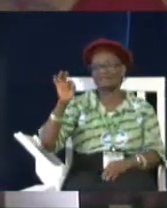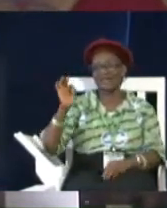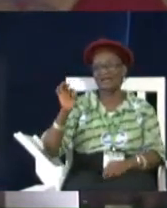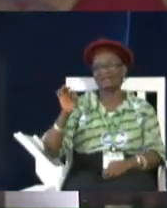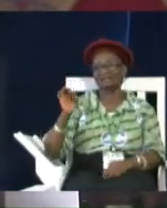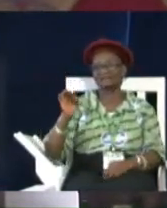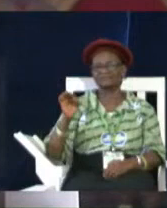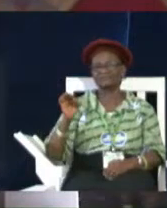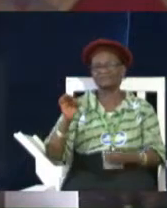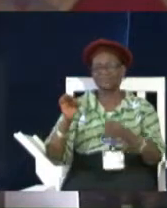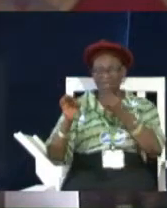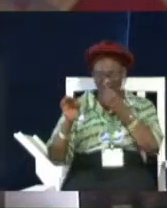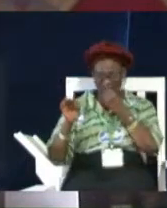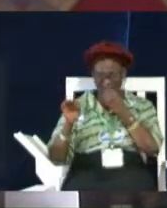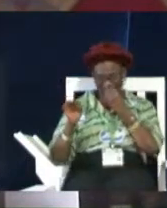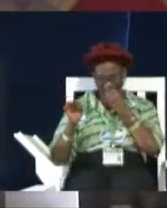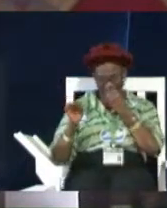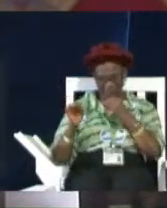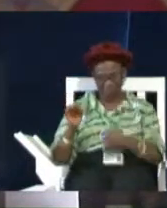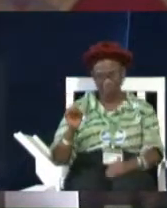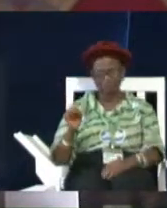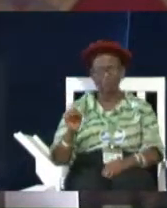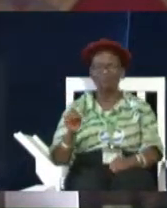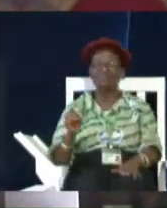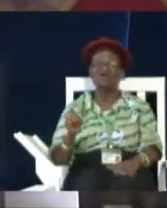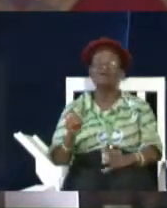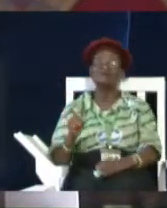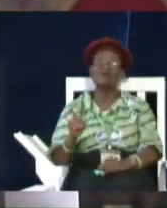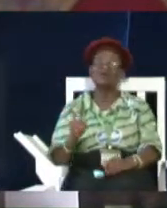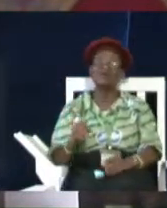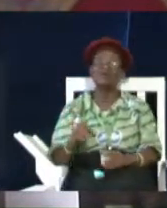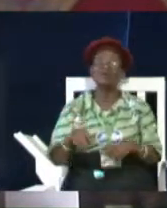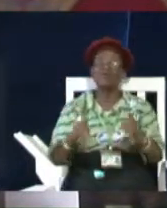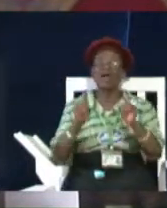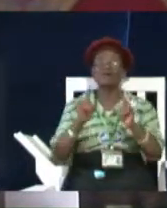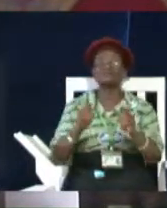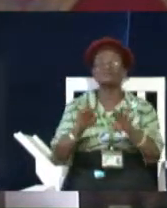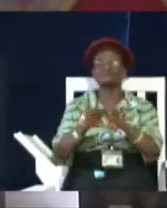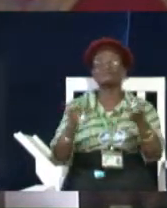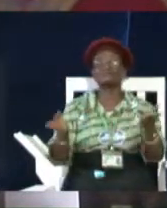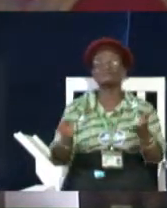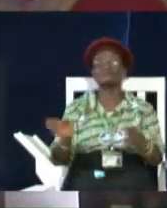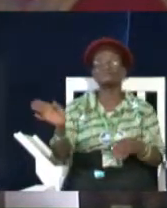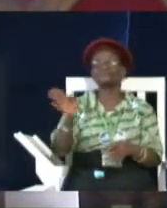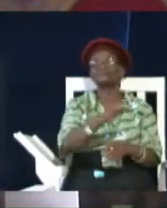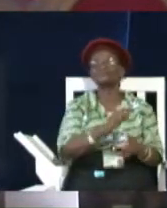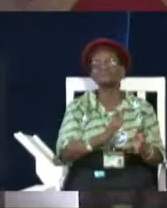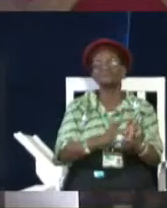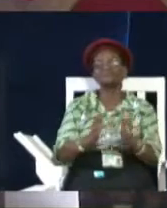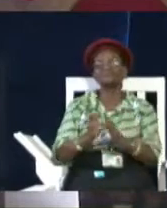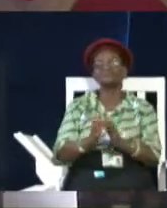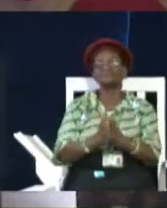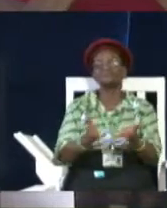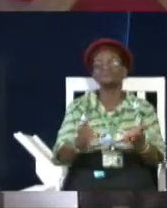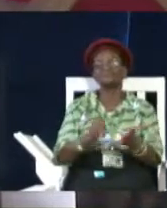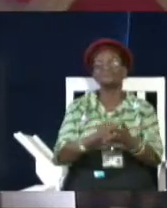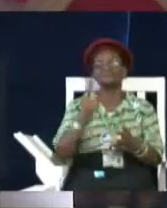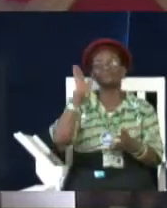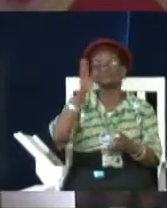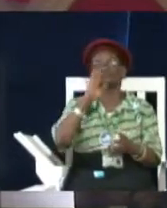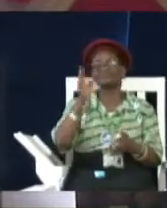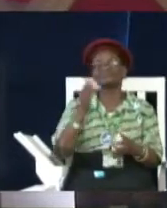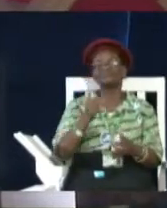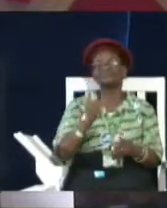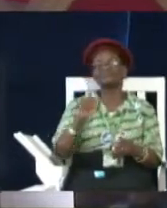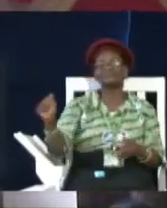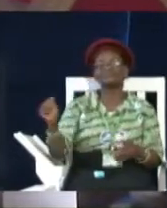1, verse 9. And while you are opening your Bibles, it would be a good idea if you put your hands together